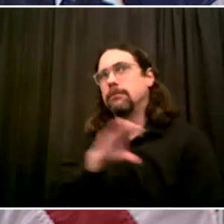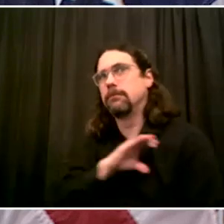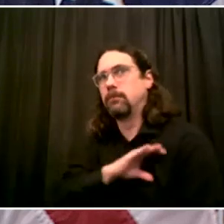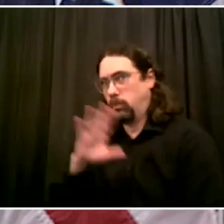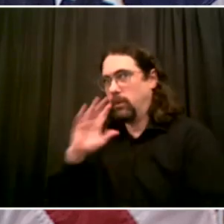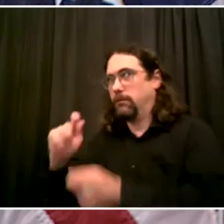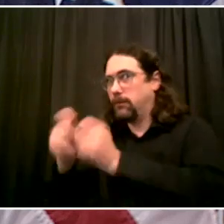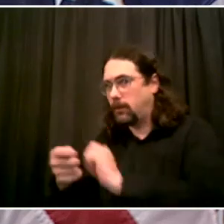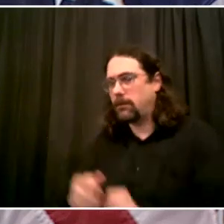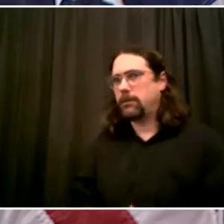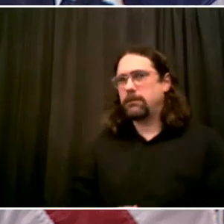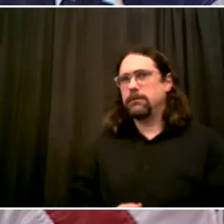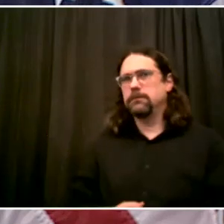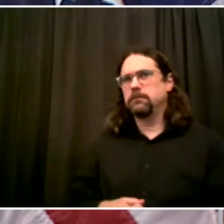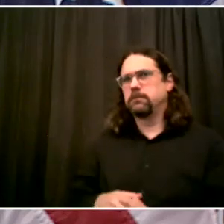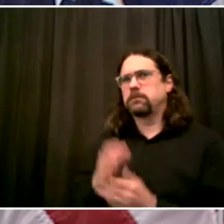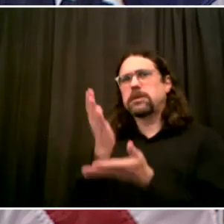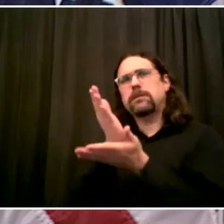it's not enough.